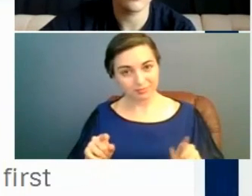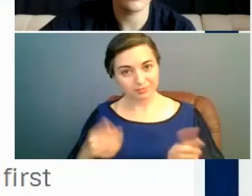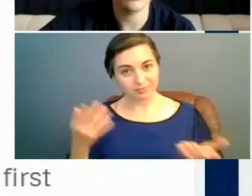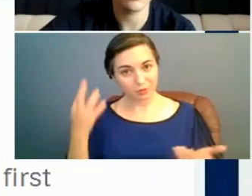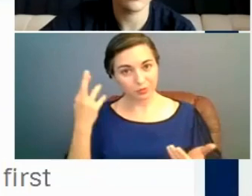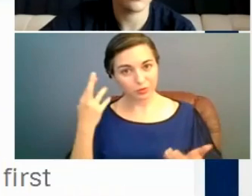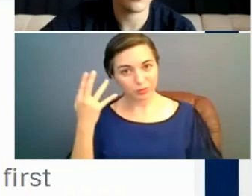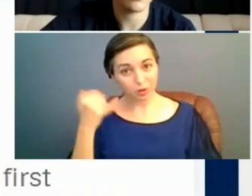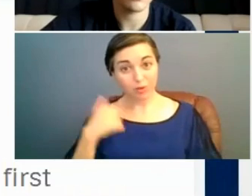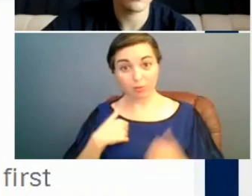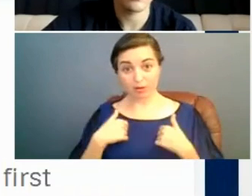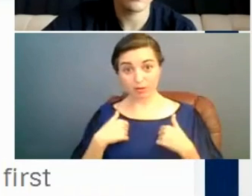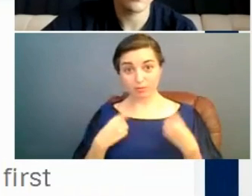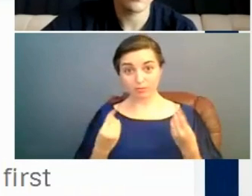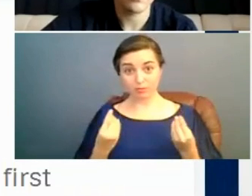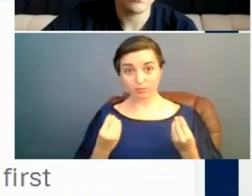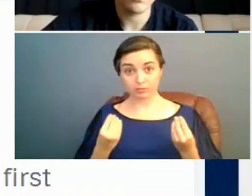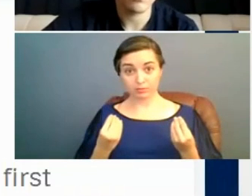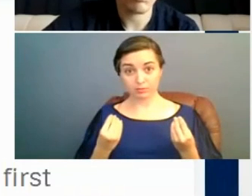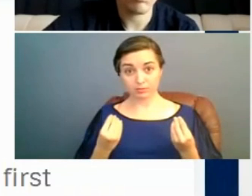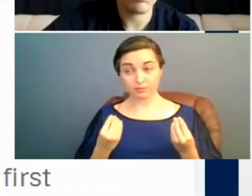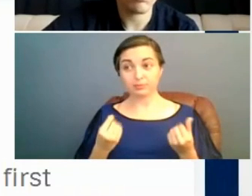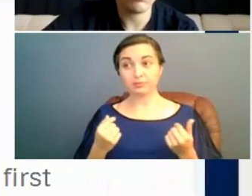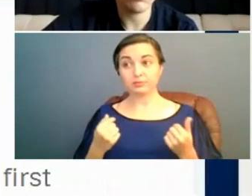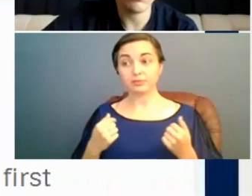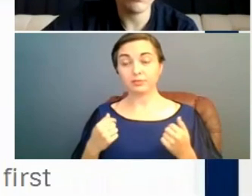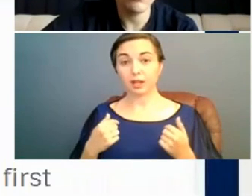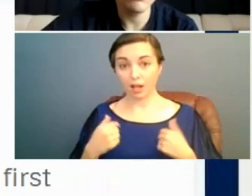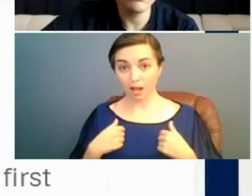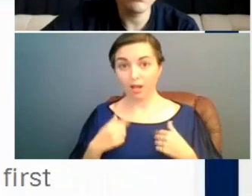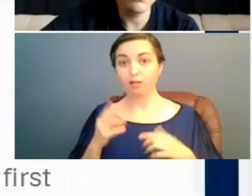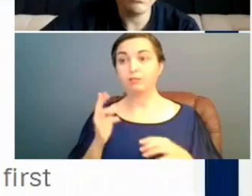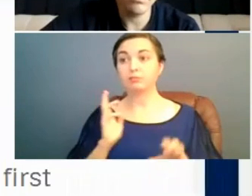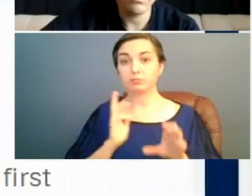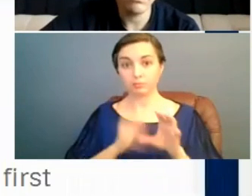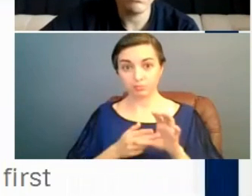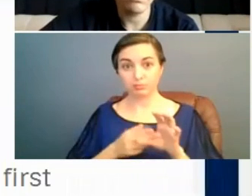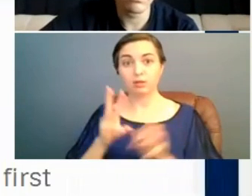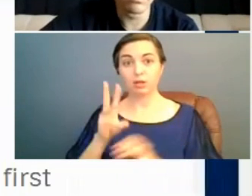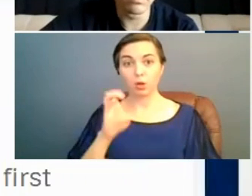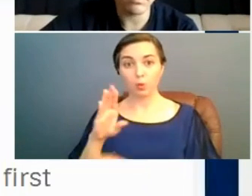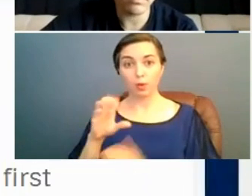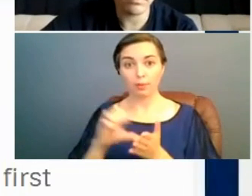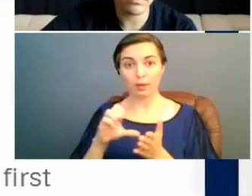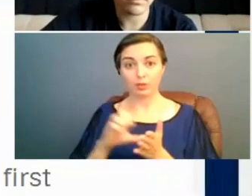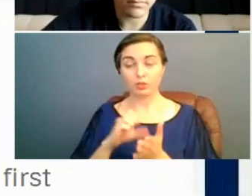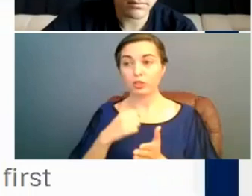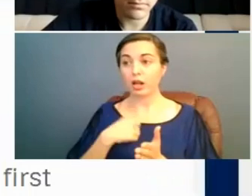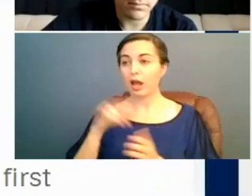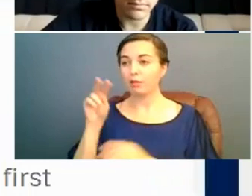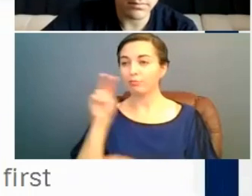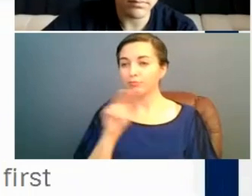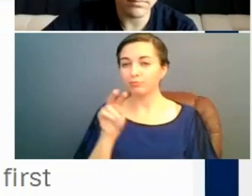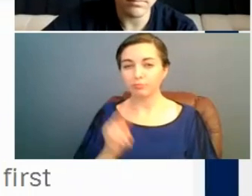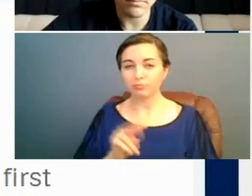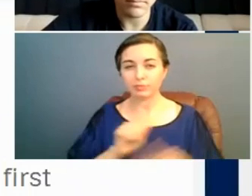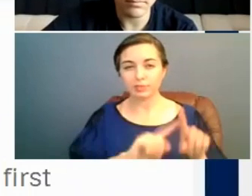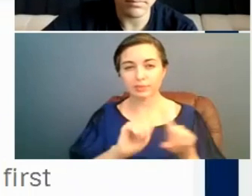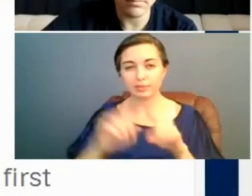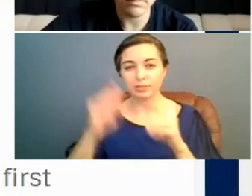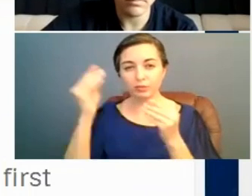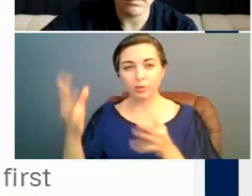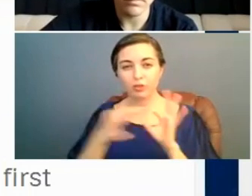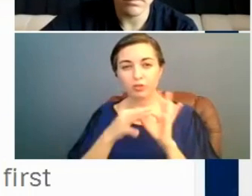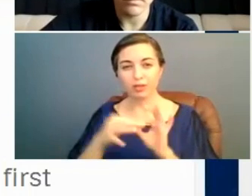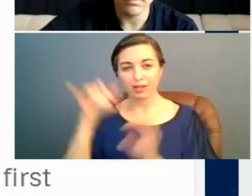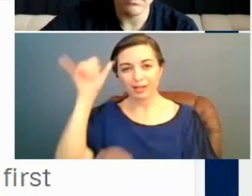what I did is I went on the website and I was poking around, looking at different information about the